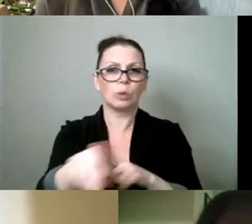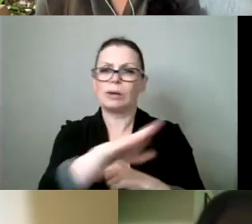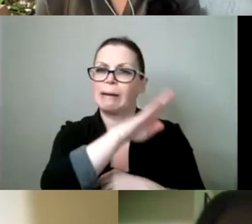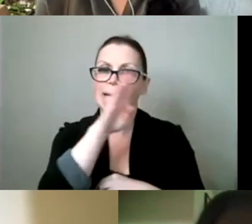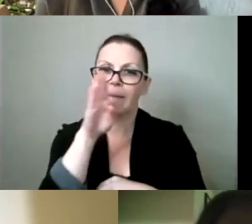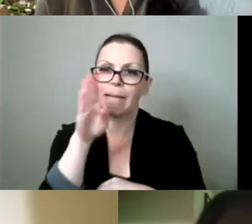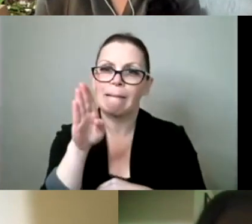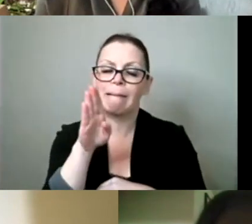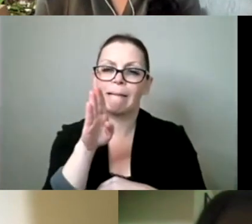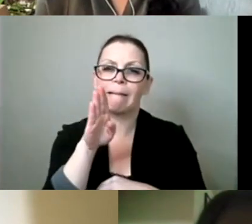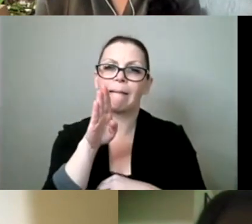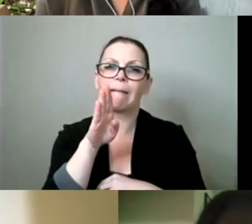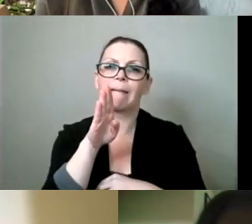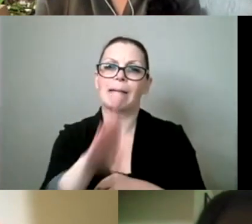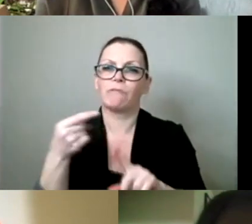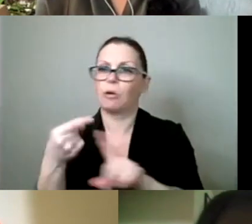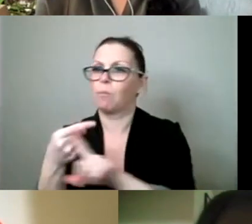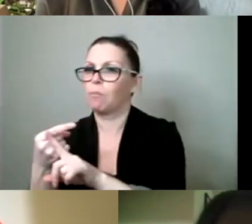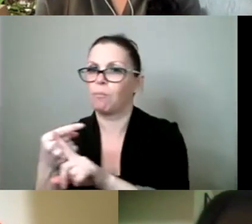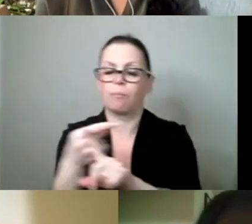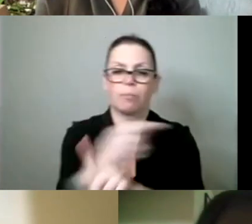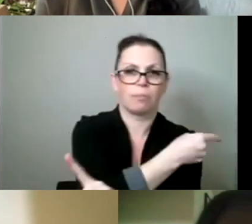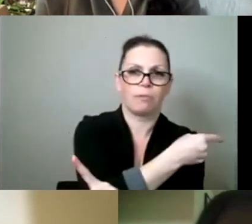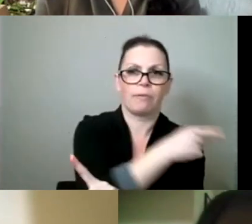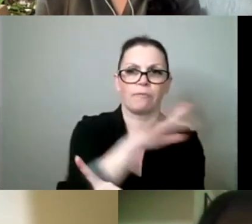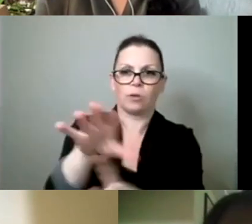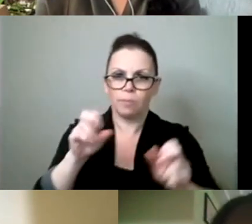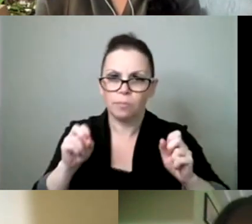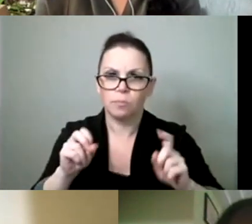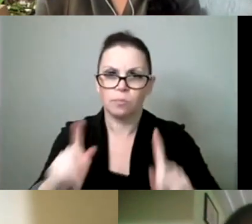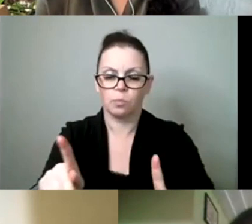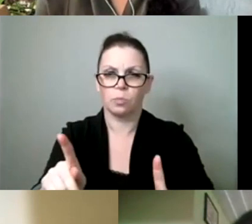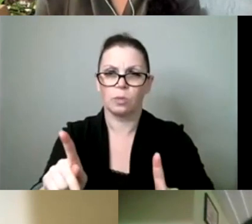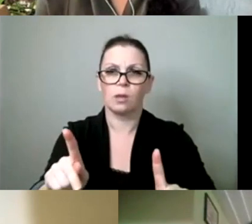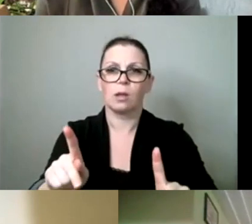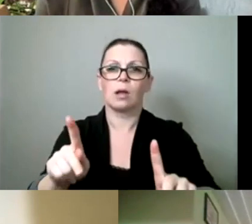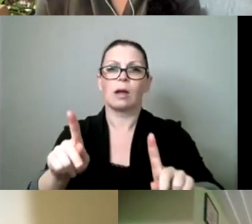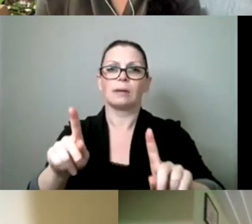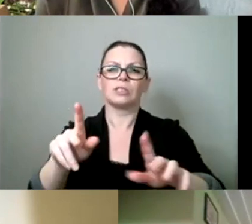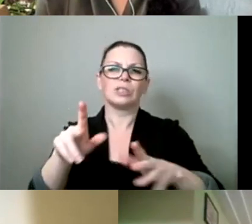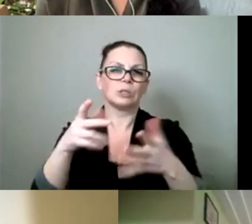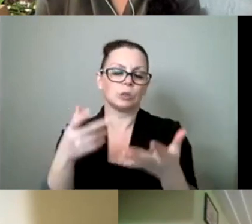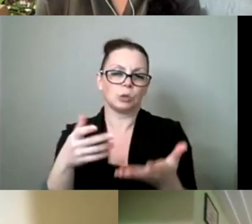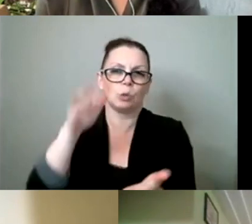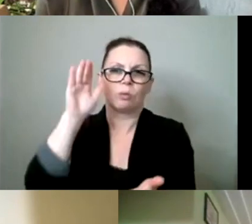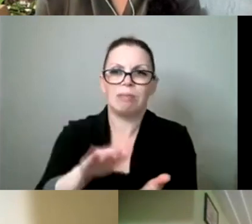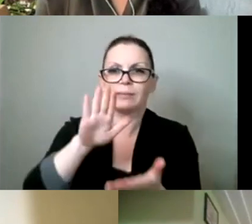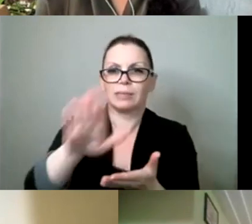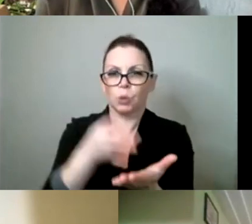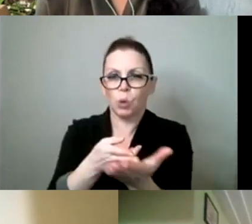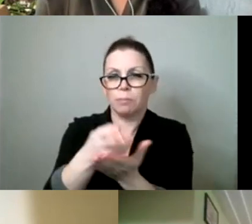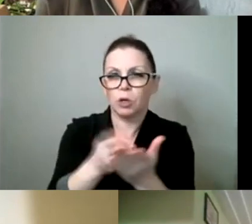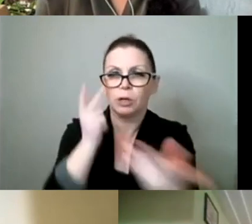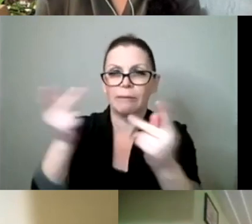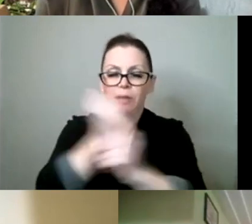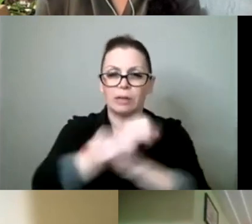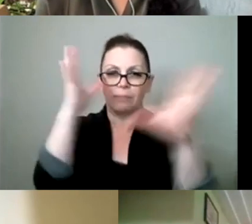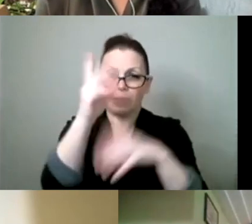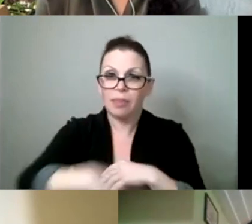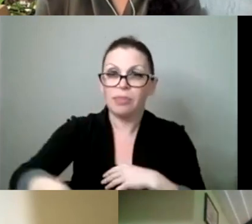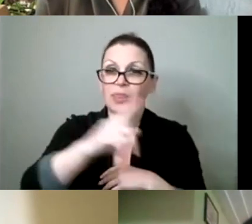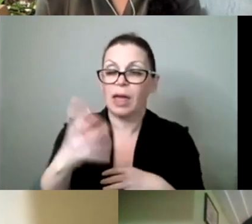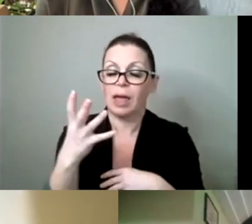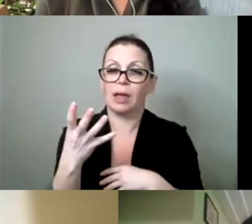stray completely from those opportunities to have your purity of vision, because that's what they're trying to buy. They